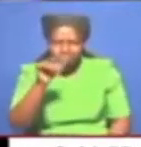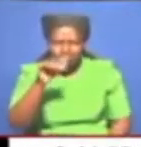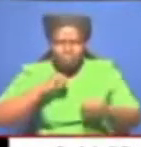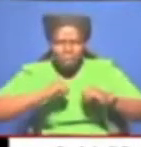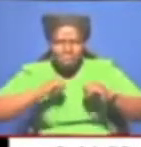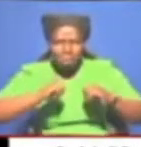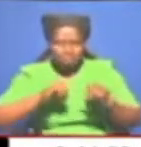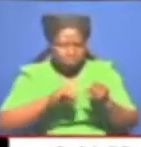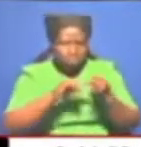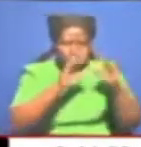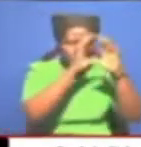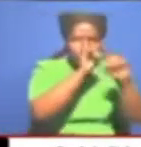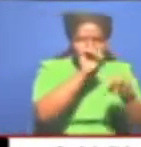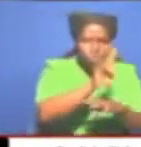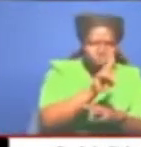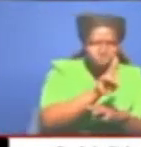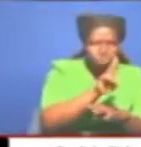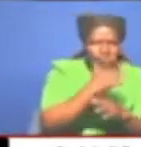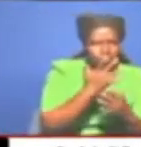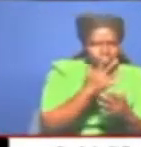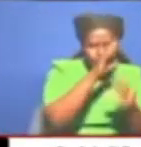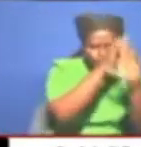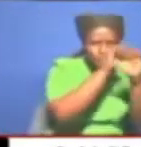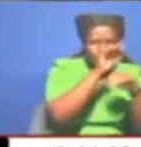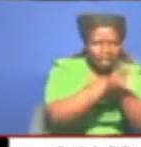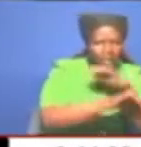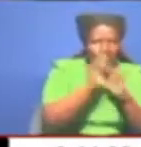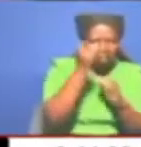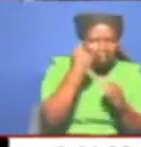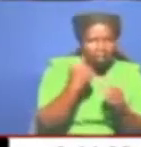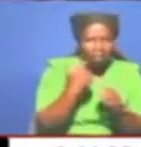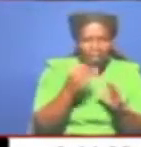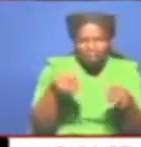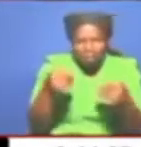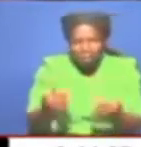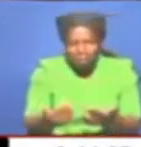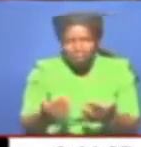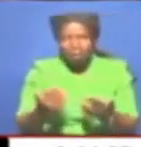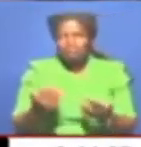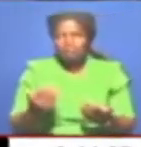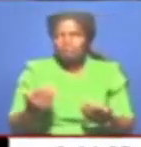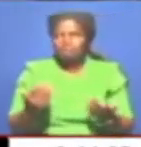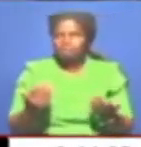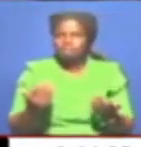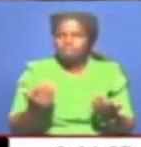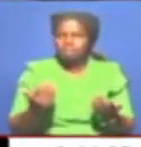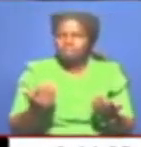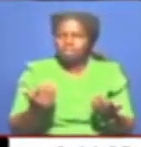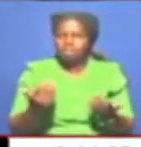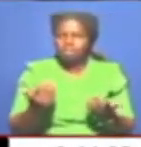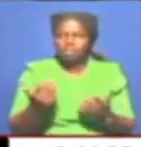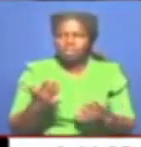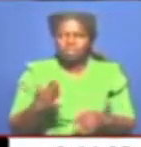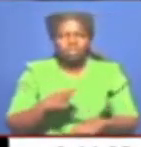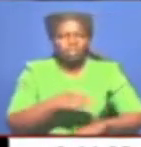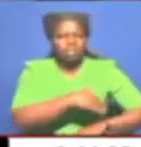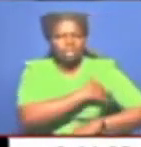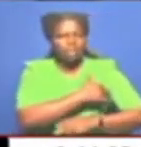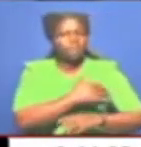Uhuru Kenyatta, President of the Republic of Kenya, or David D, Chief Champion of the basic structure doctrine in